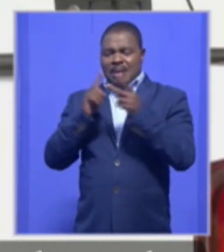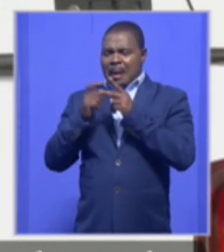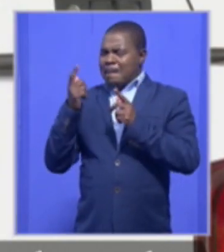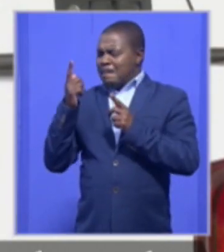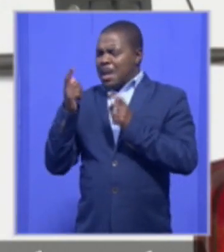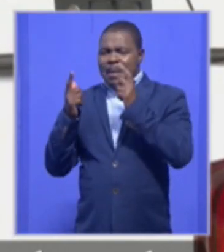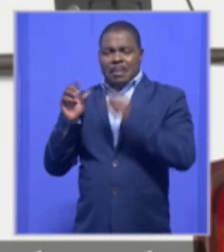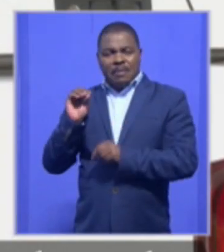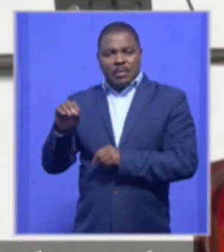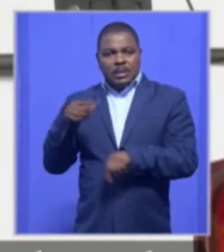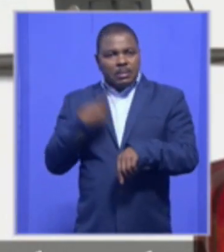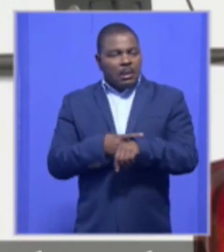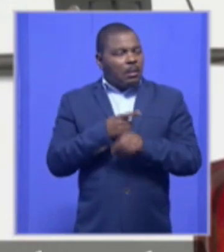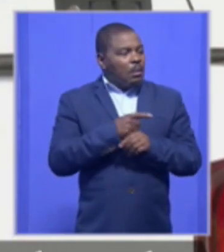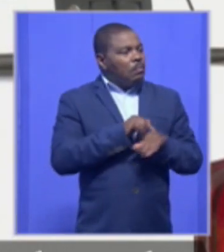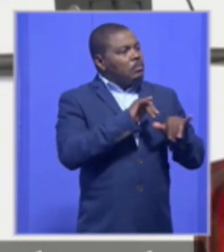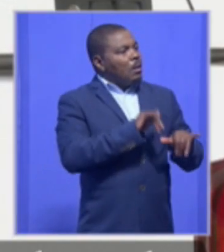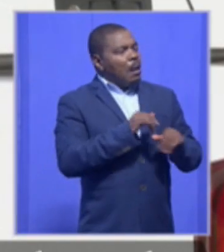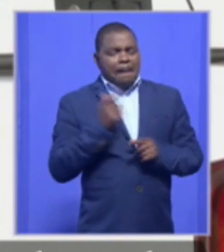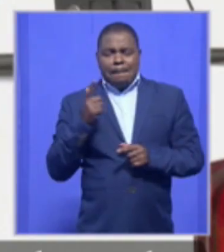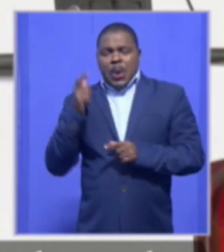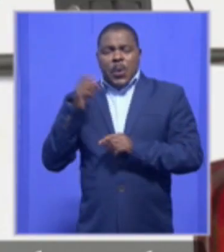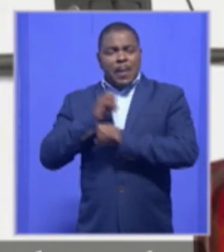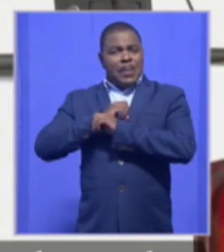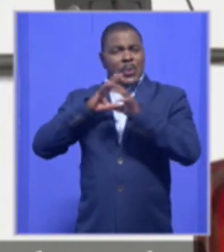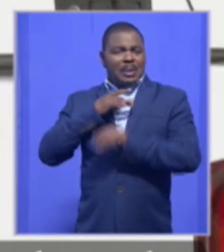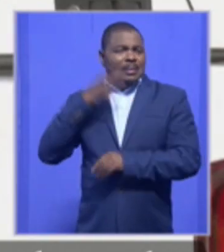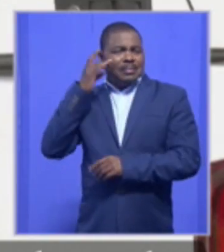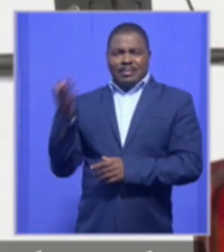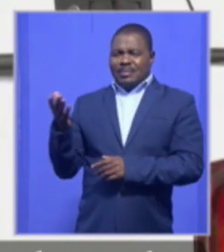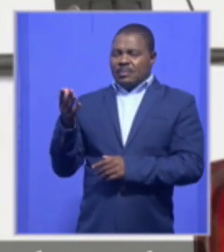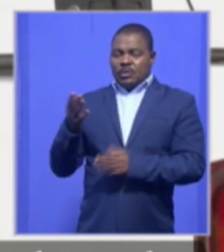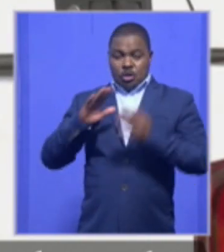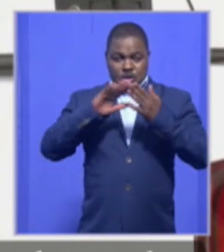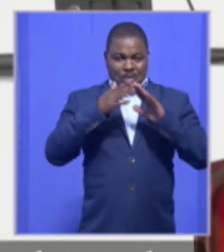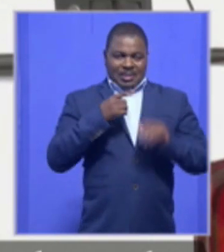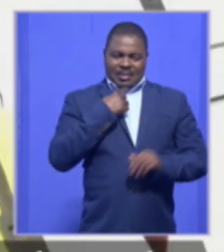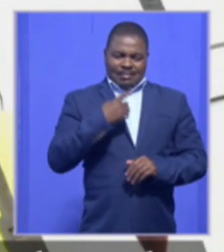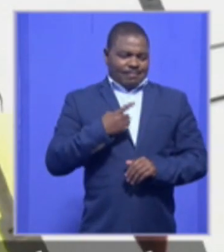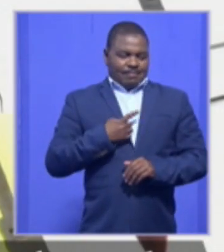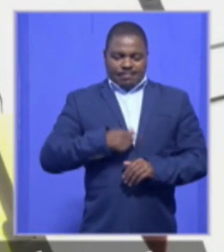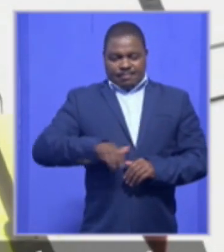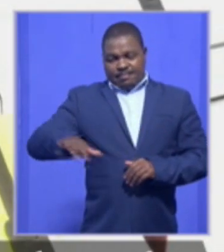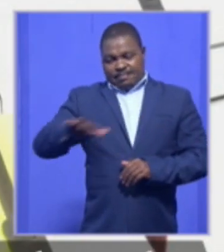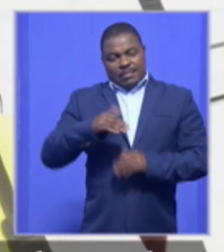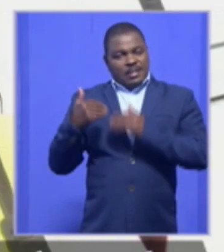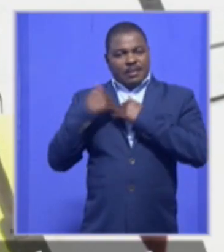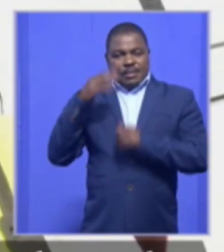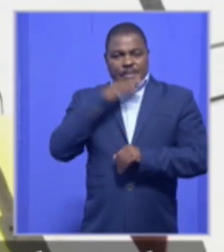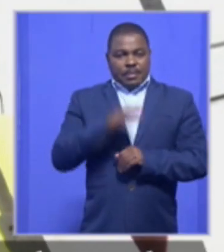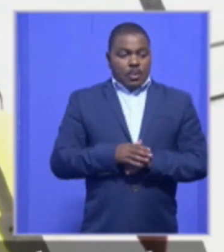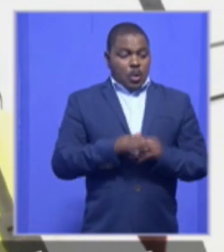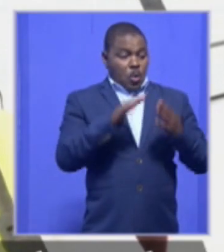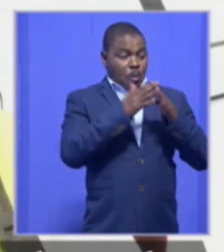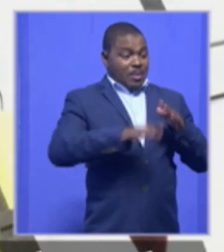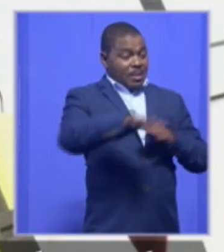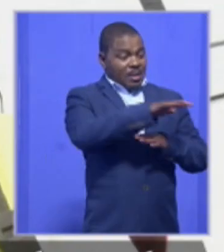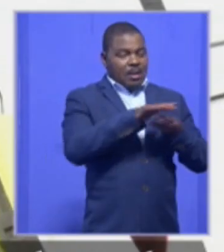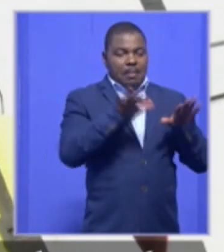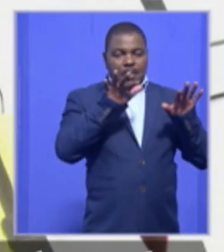nngwe ga o ntse go utlwa fela ka modumo wa sethunya so re le baagi re bona gore ga re safe. Go na le dithunya mo motseng tse leng gore ga di